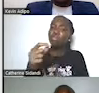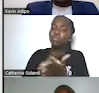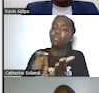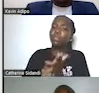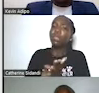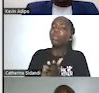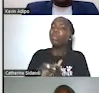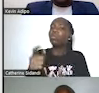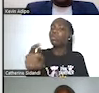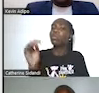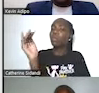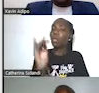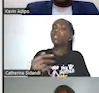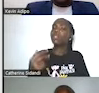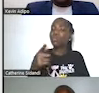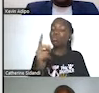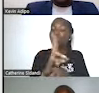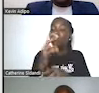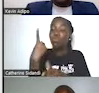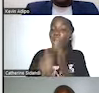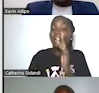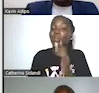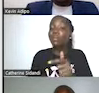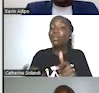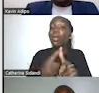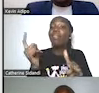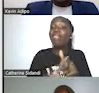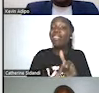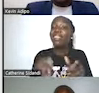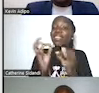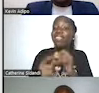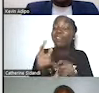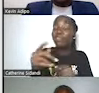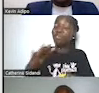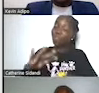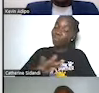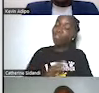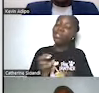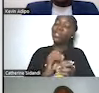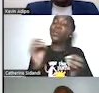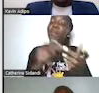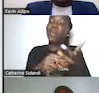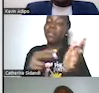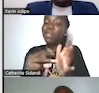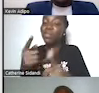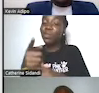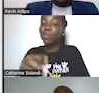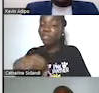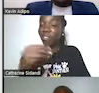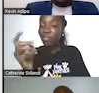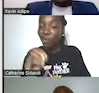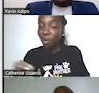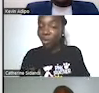with this information? And until we are satisfied, then we can choose not to give them. Yes, nowadays